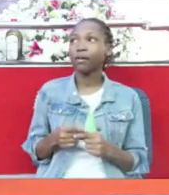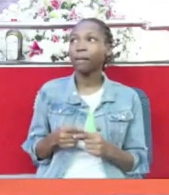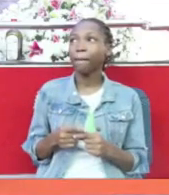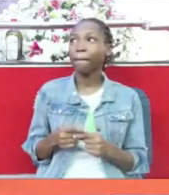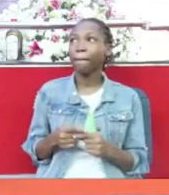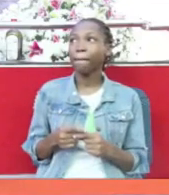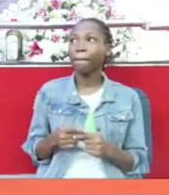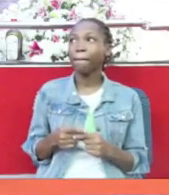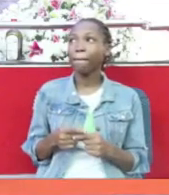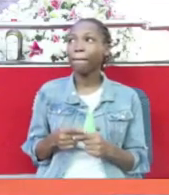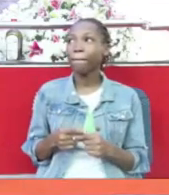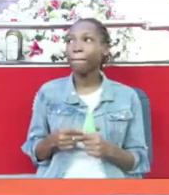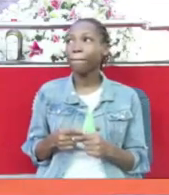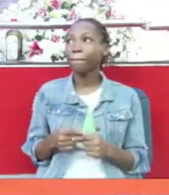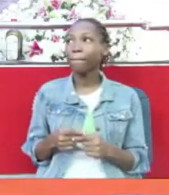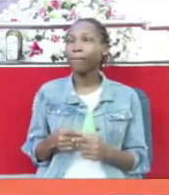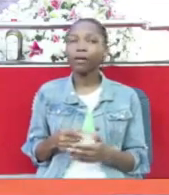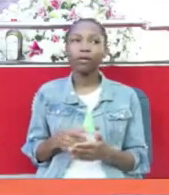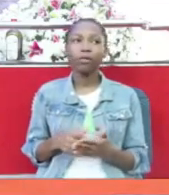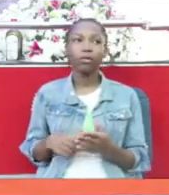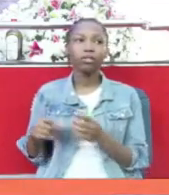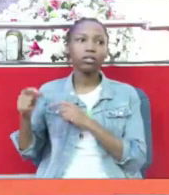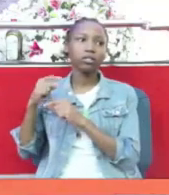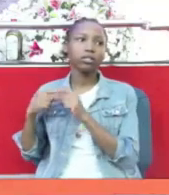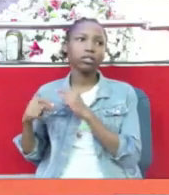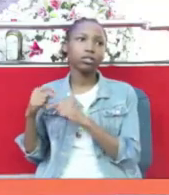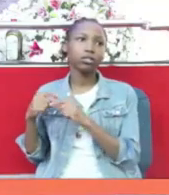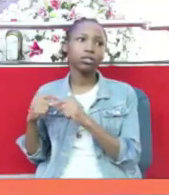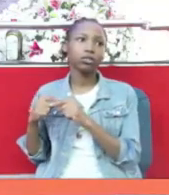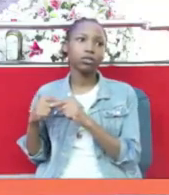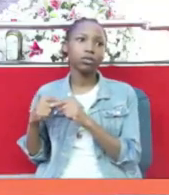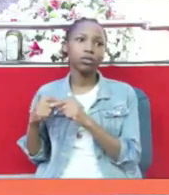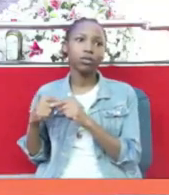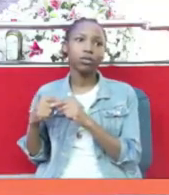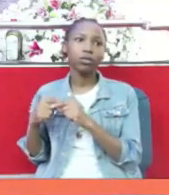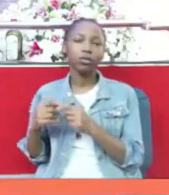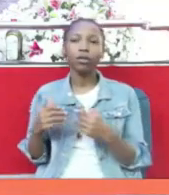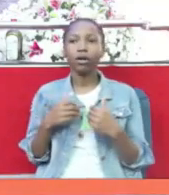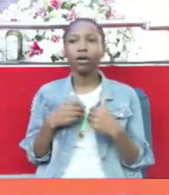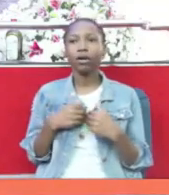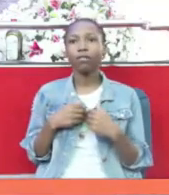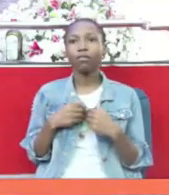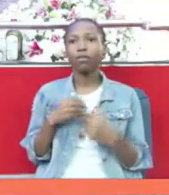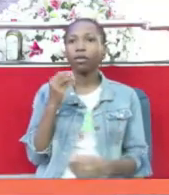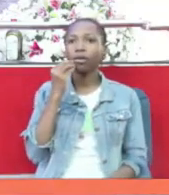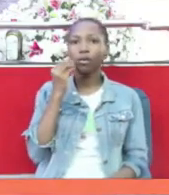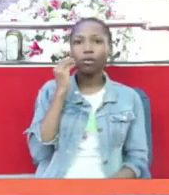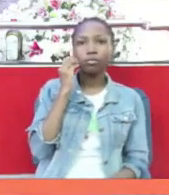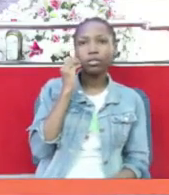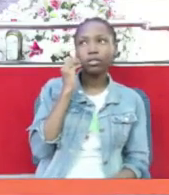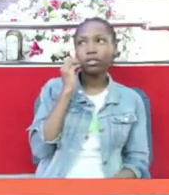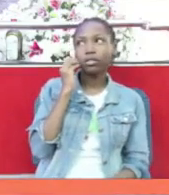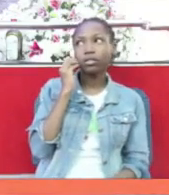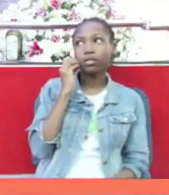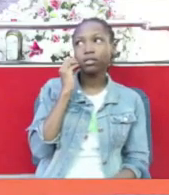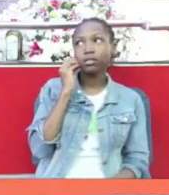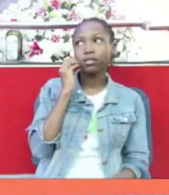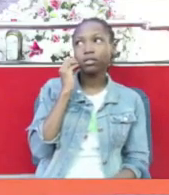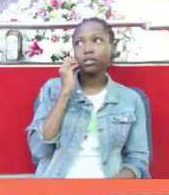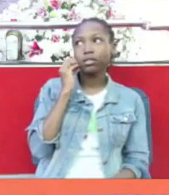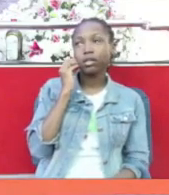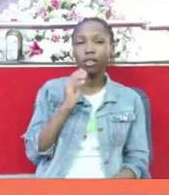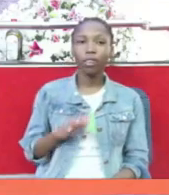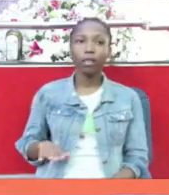kujukumika sana. What generation are we raising in our homes? Je, ni kizazi kipi ambacho tunaonyesha pale nyumbani? The place of the family altar?